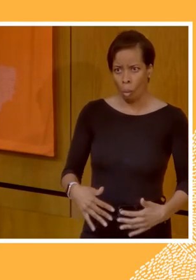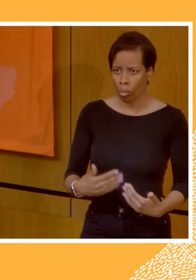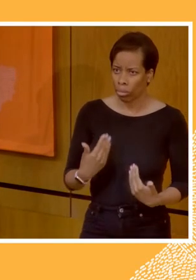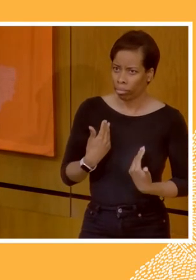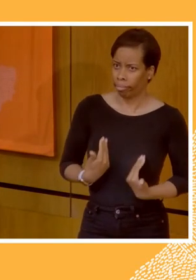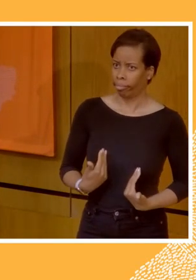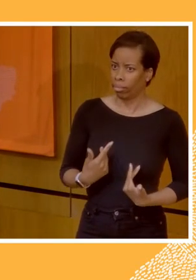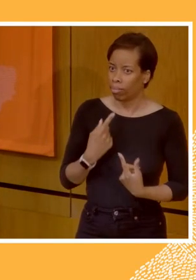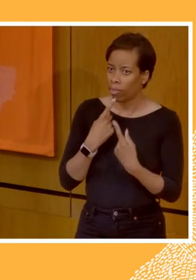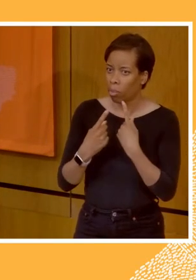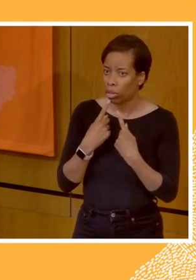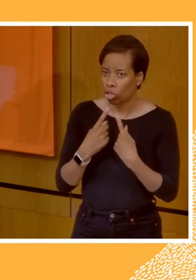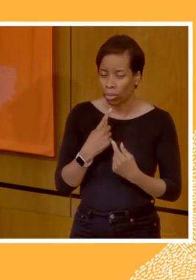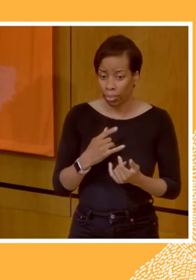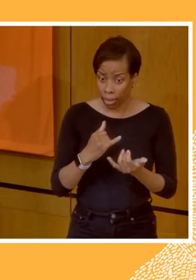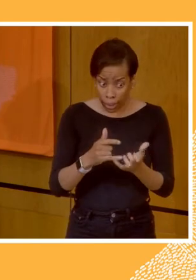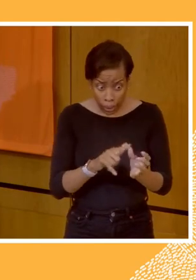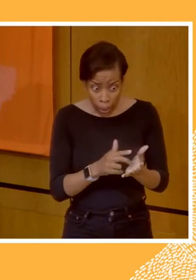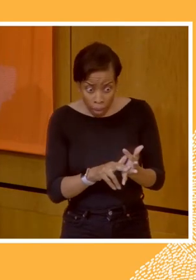about using?